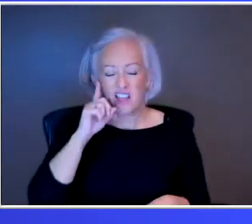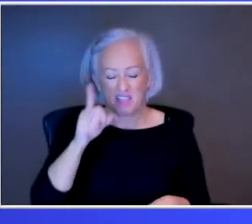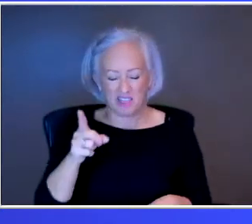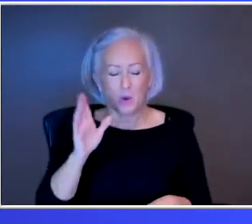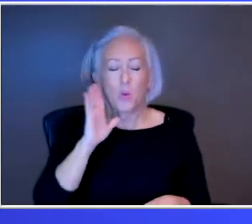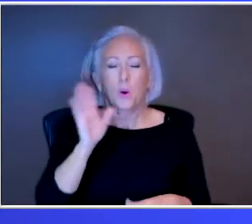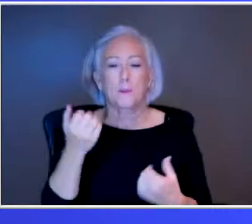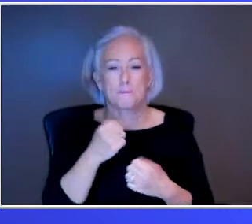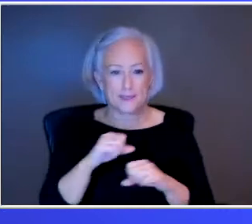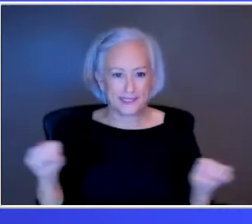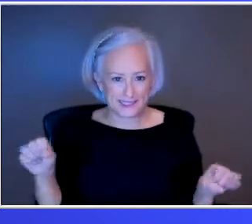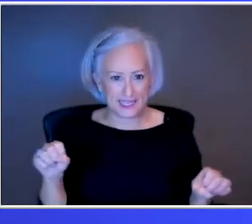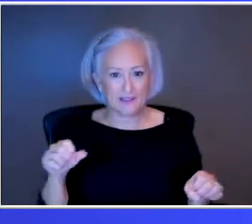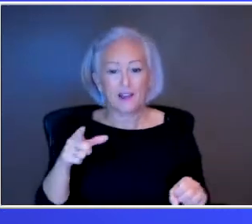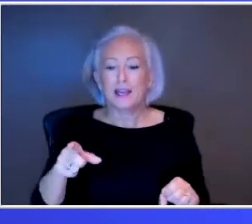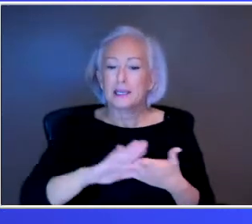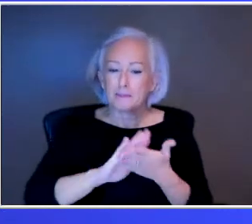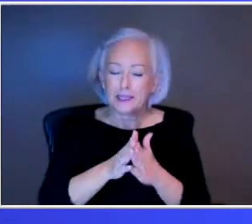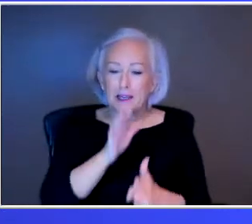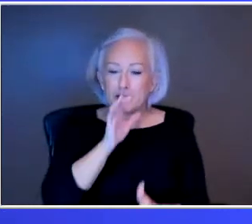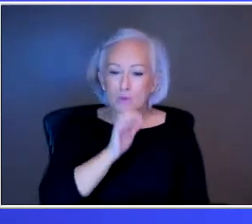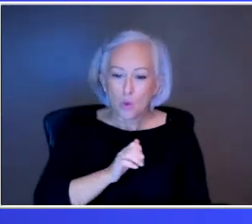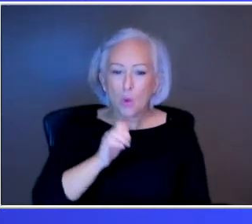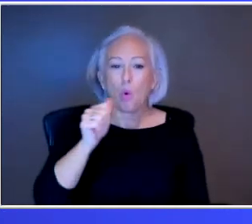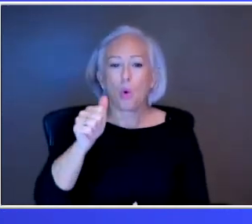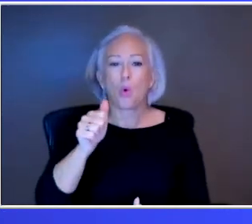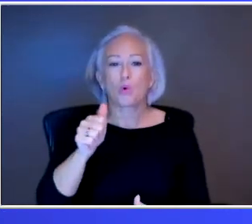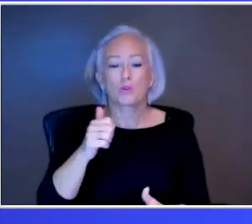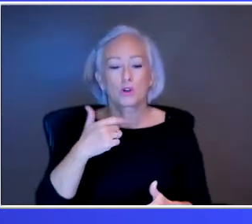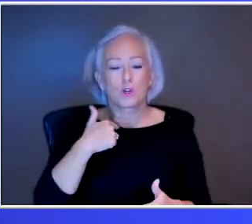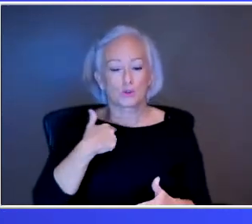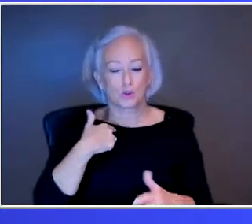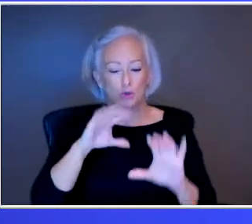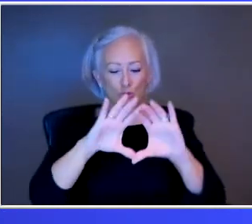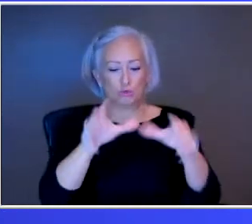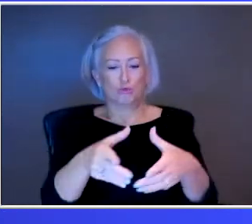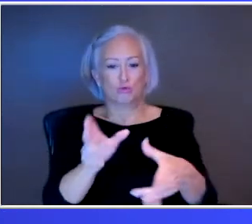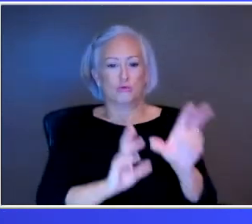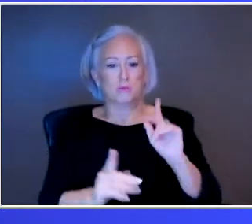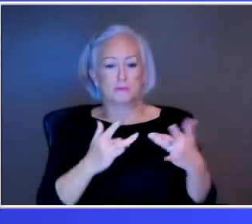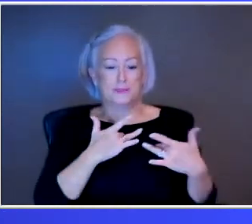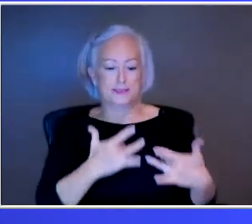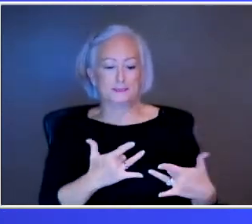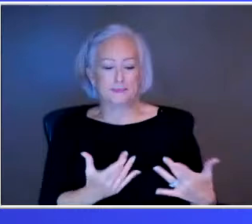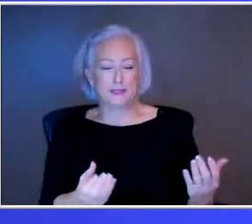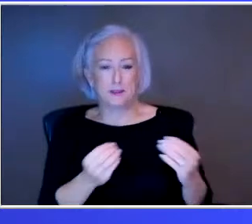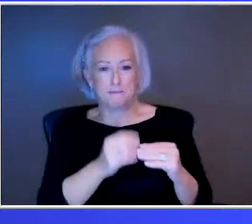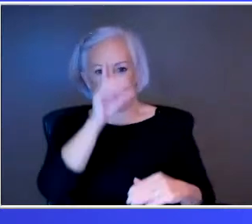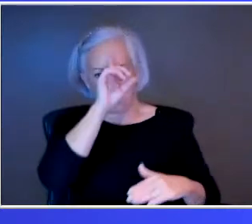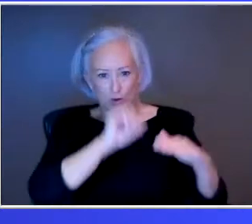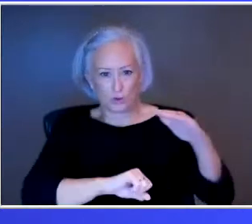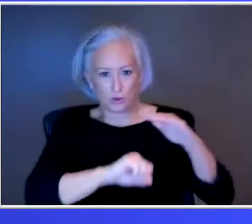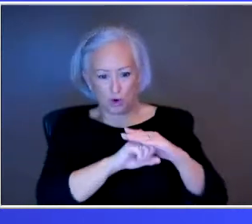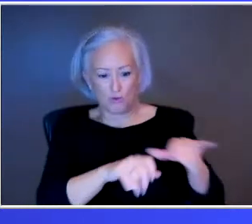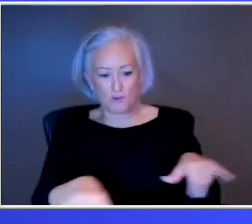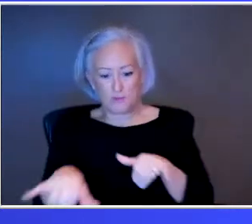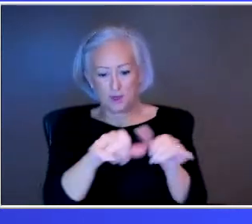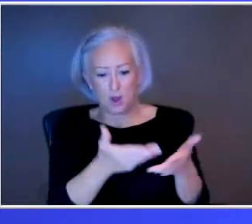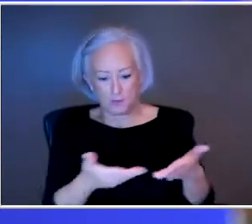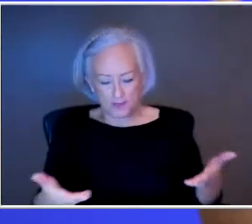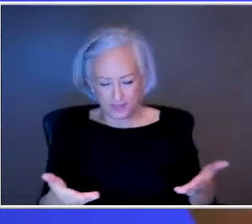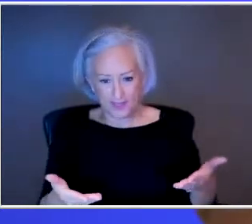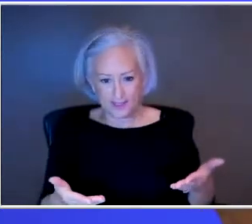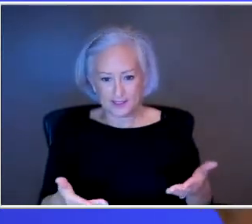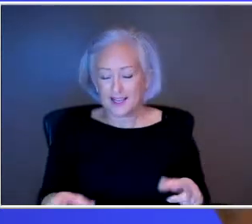the population that's more typically getting strokes from more common mechanisms, the same attention that he's applying to his